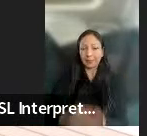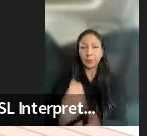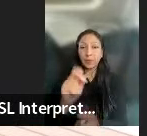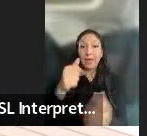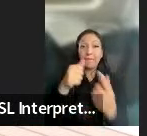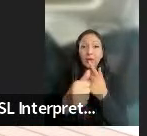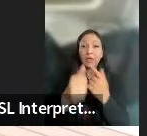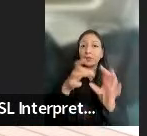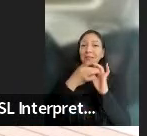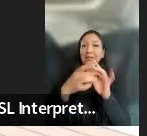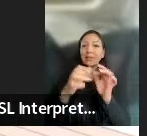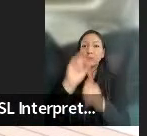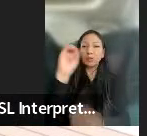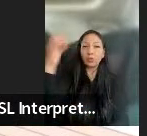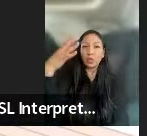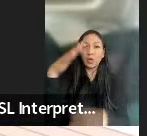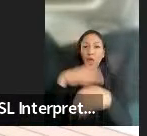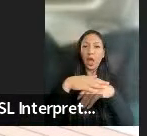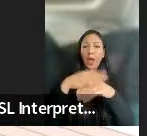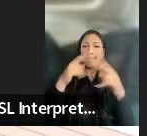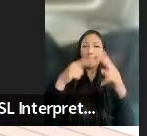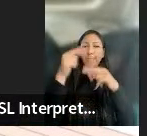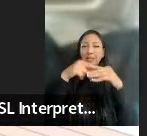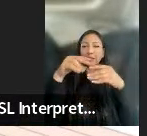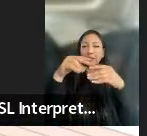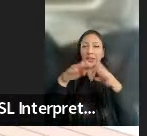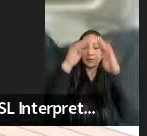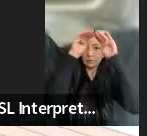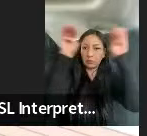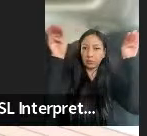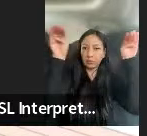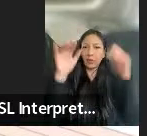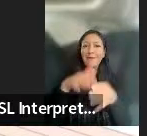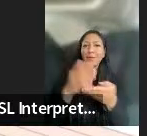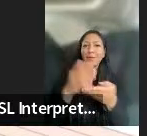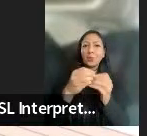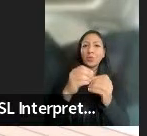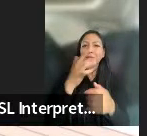relates to solar on building rooftops. And first, I'm going to talk about flat roofs.